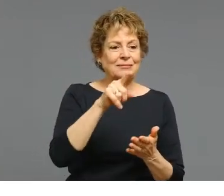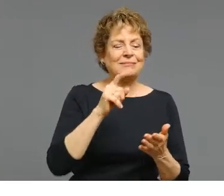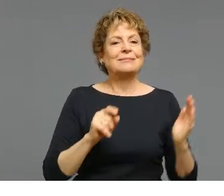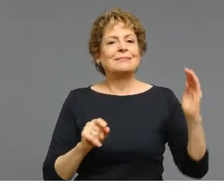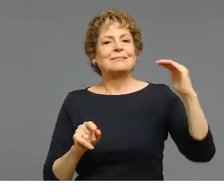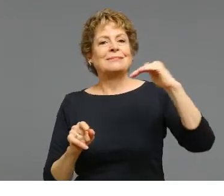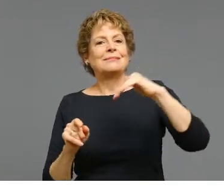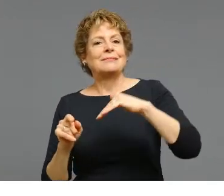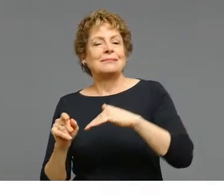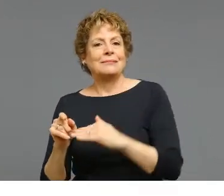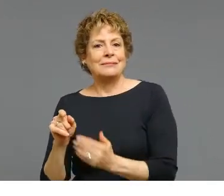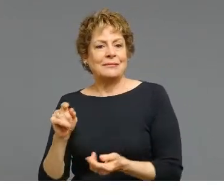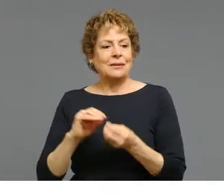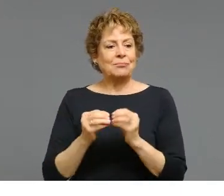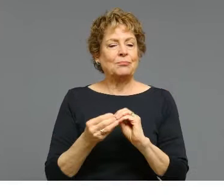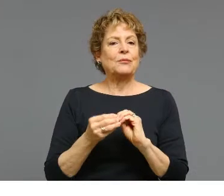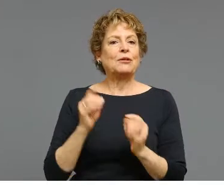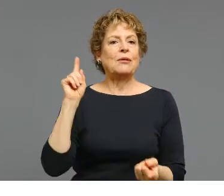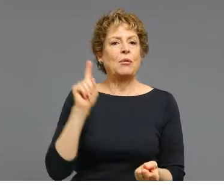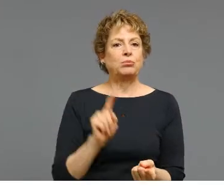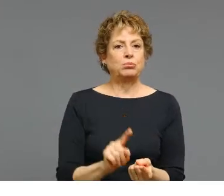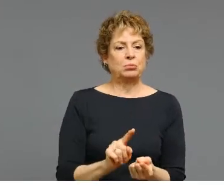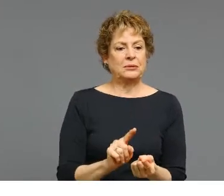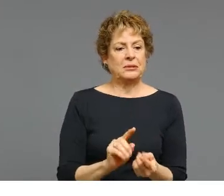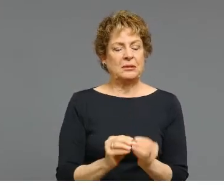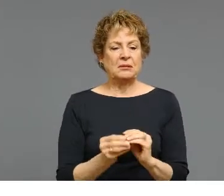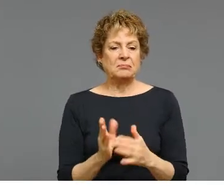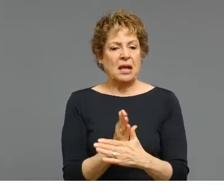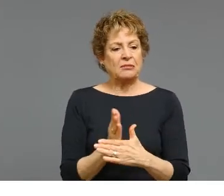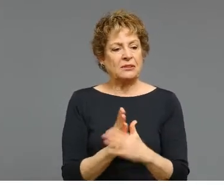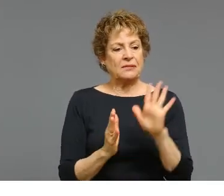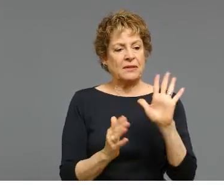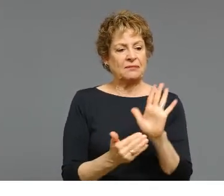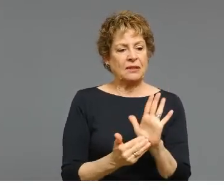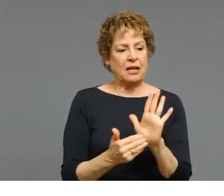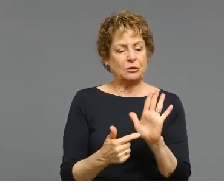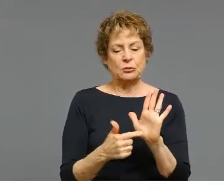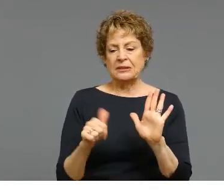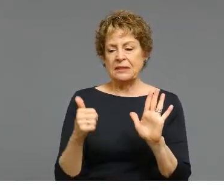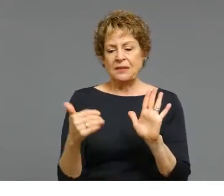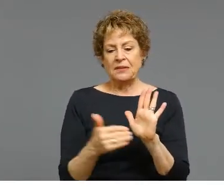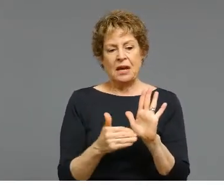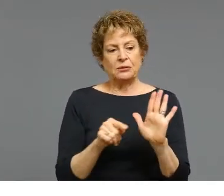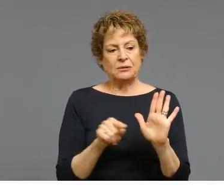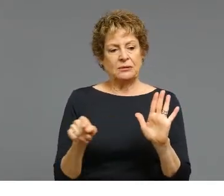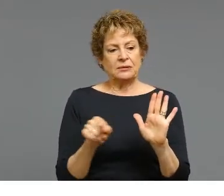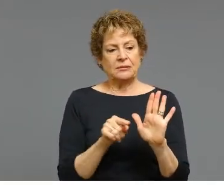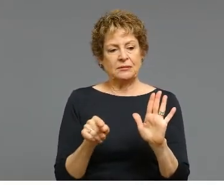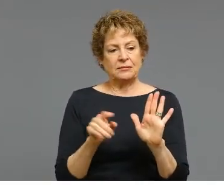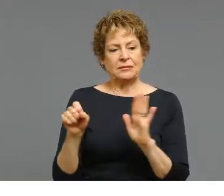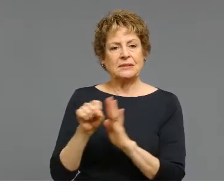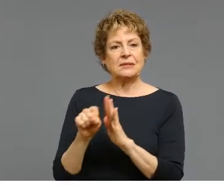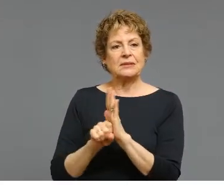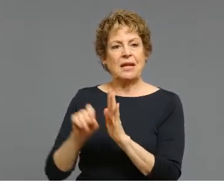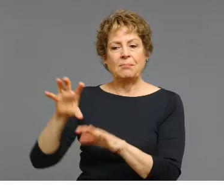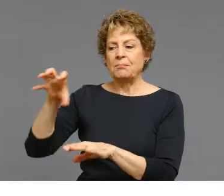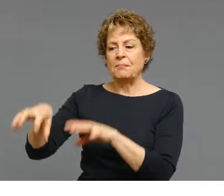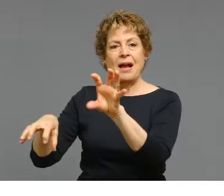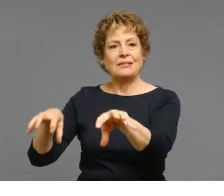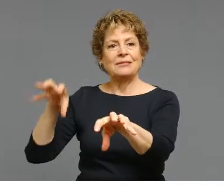somewhere between 5 and 10,000 per day now at our state pod vaccination sites.